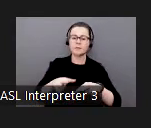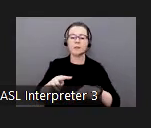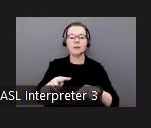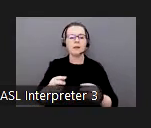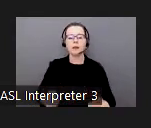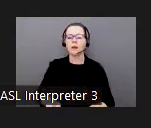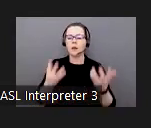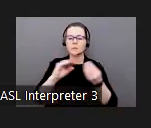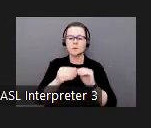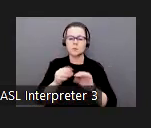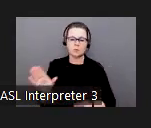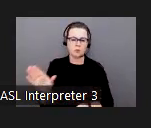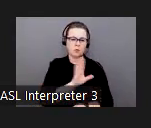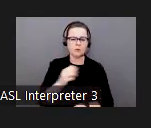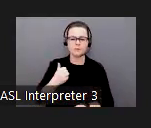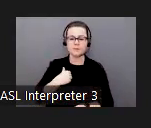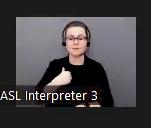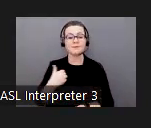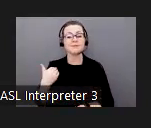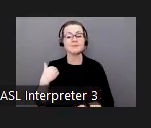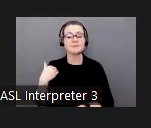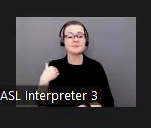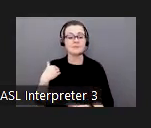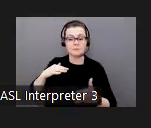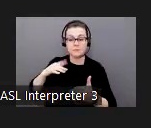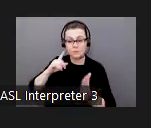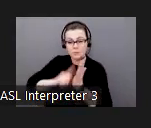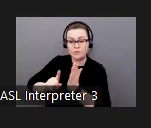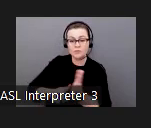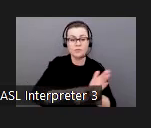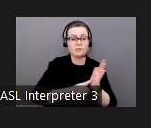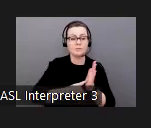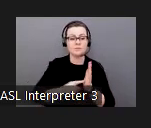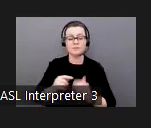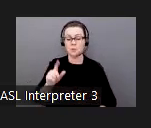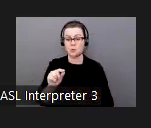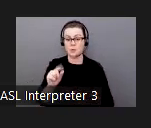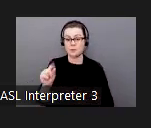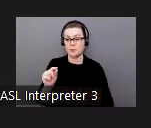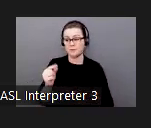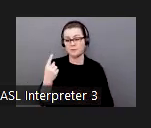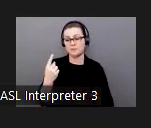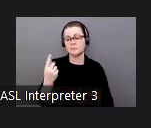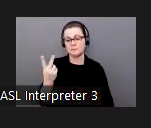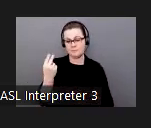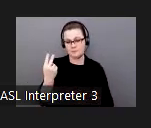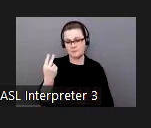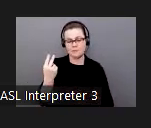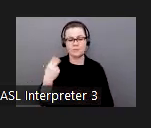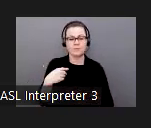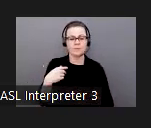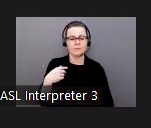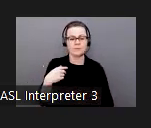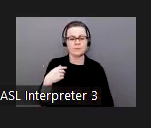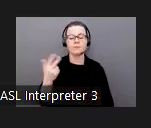and this is from the last study they did in 2020, where you can see that half of the cases that